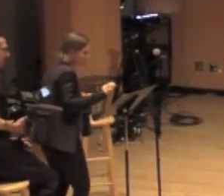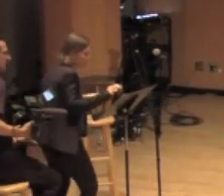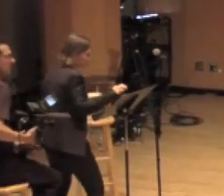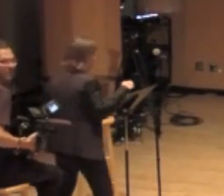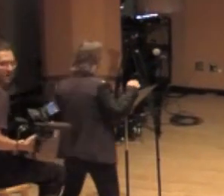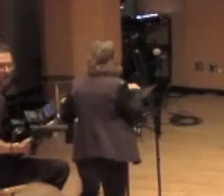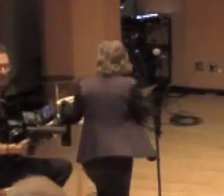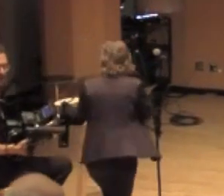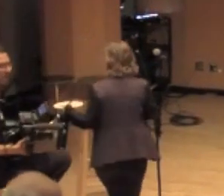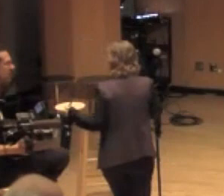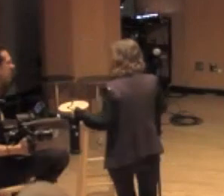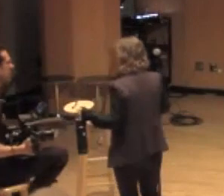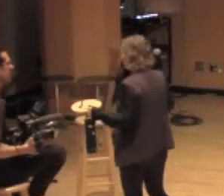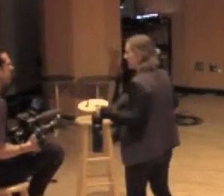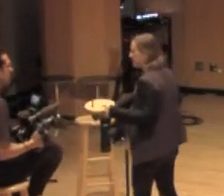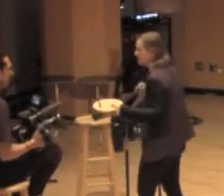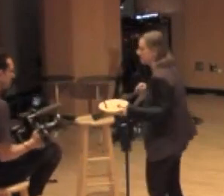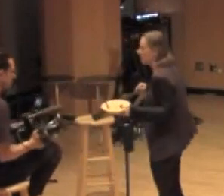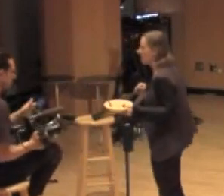no